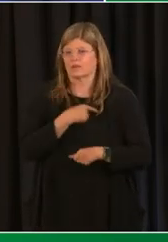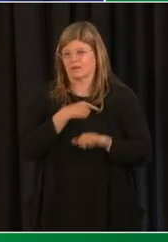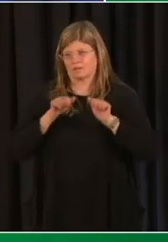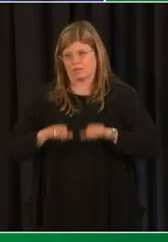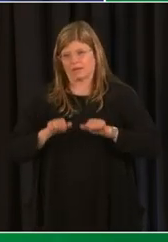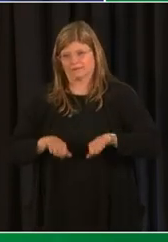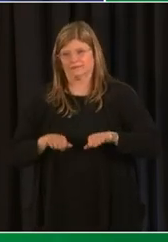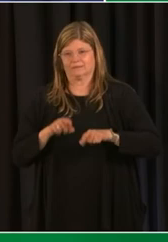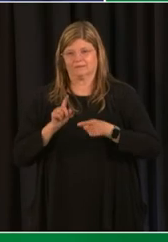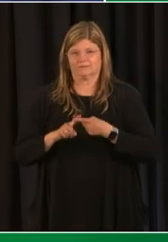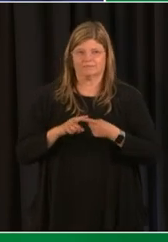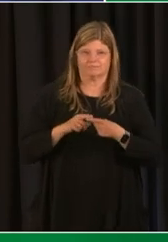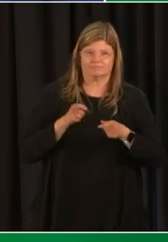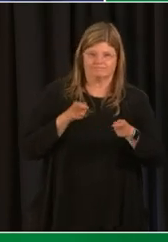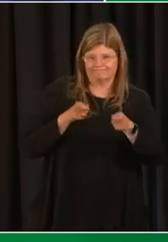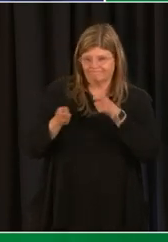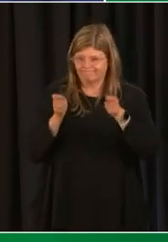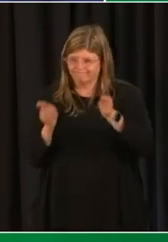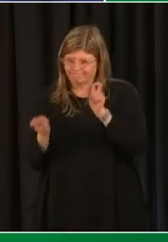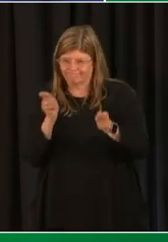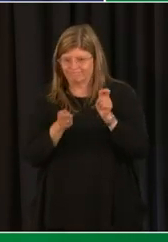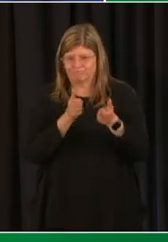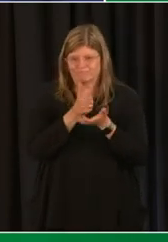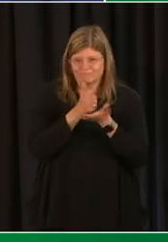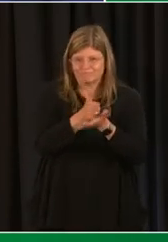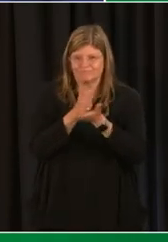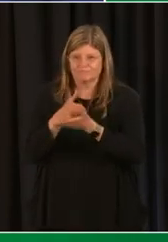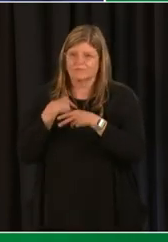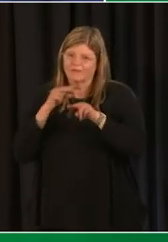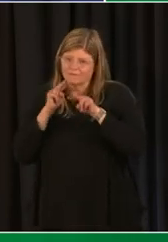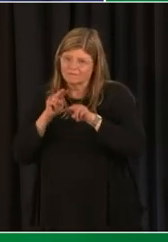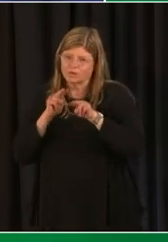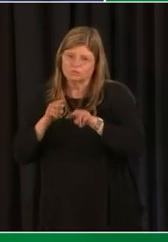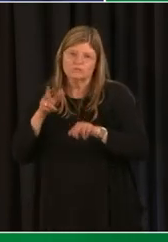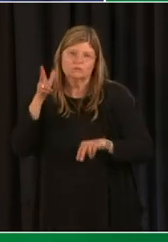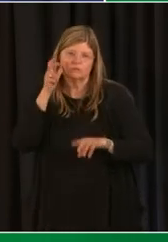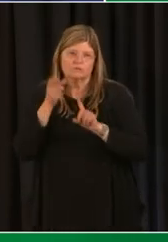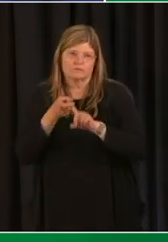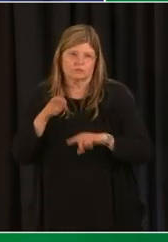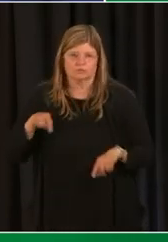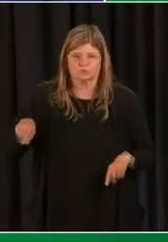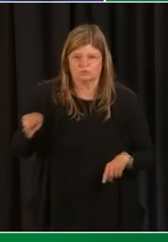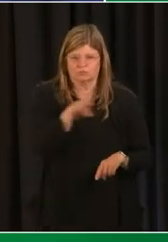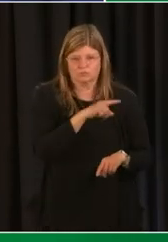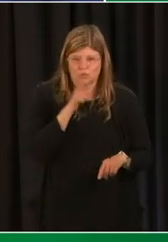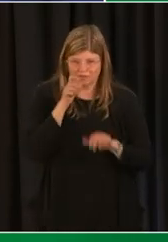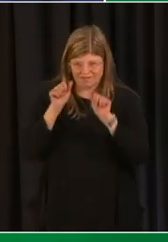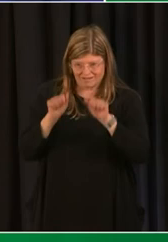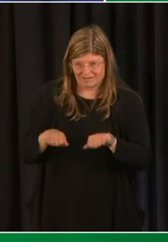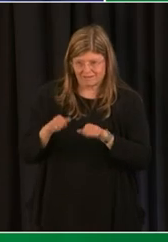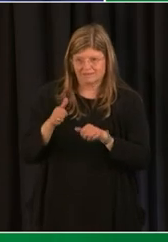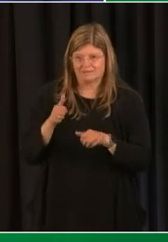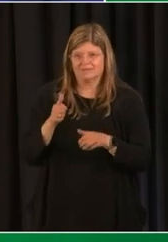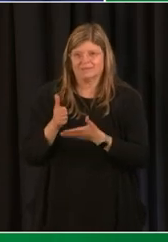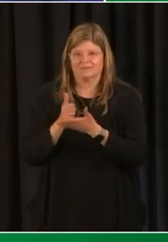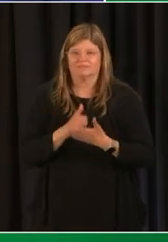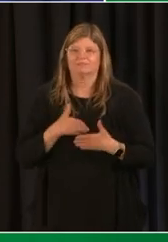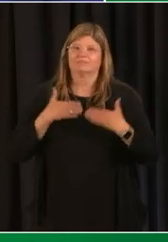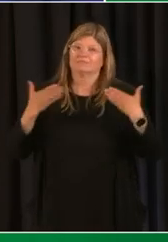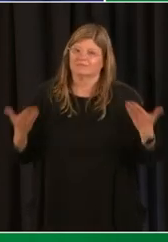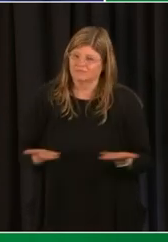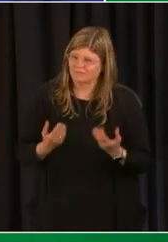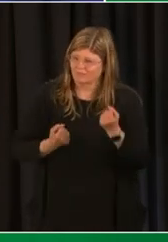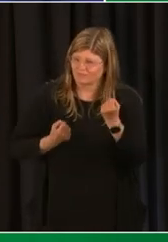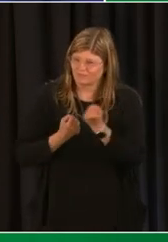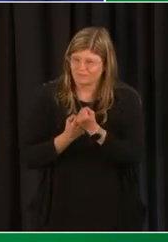administer this assistance on your behalf. So look forward to hearing from residents who need that help, and we are here to